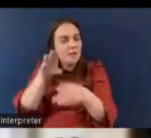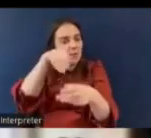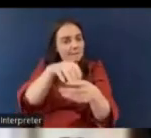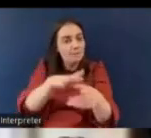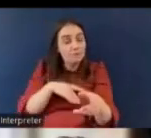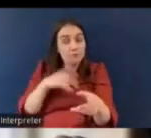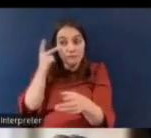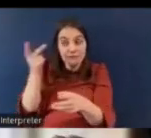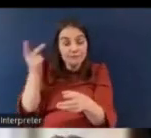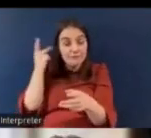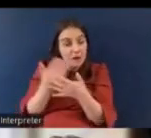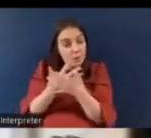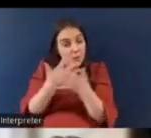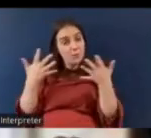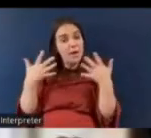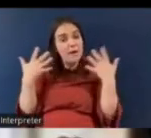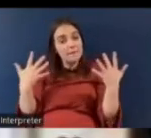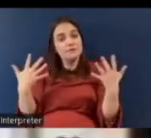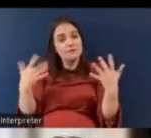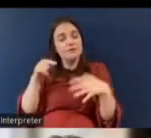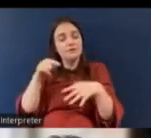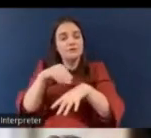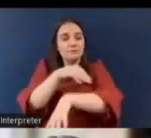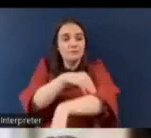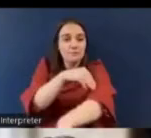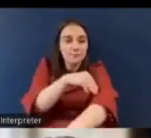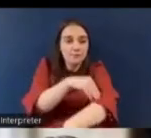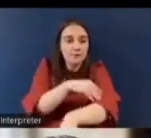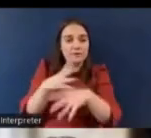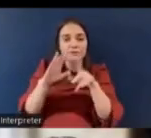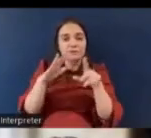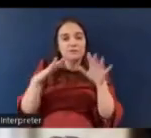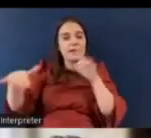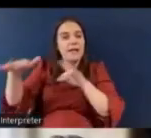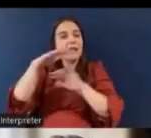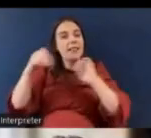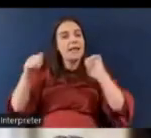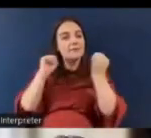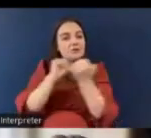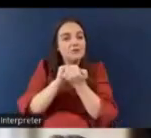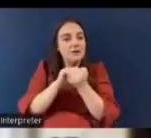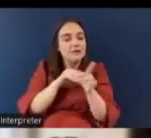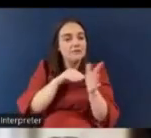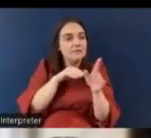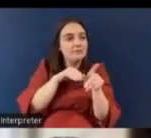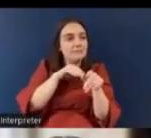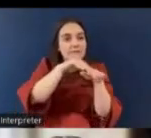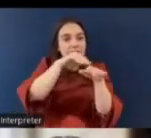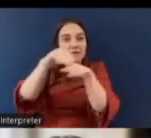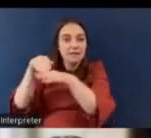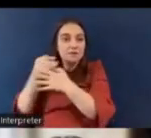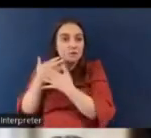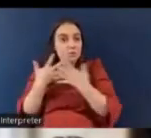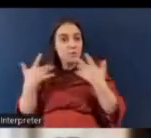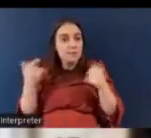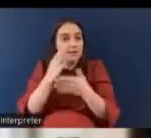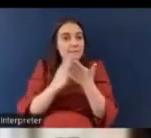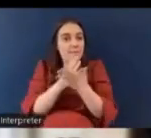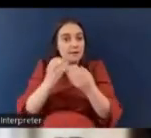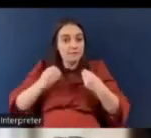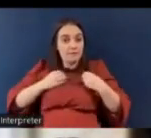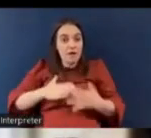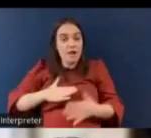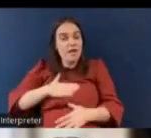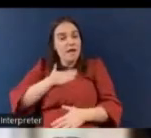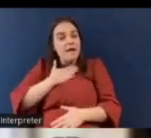reflect how much of an issue, how climate change kind of permeates into so many different angles of our lives. And we